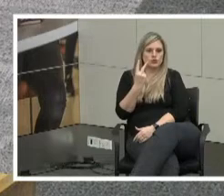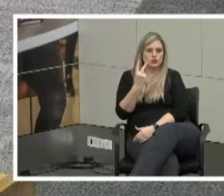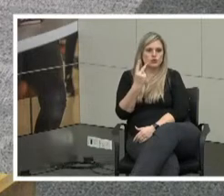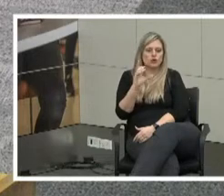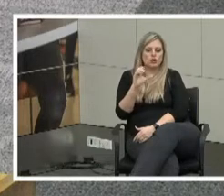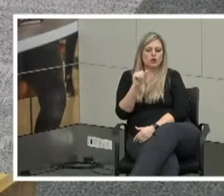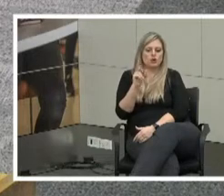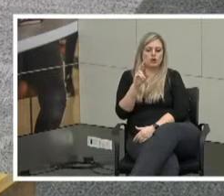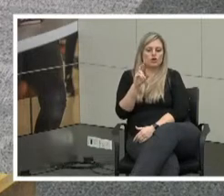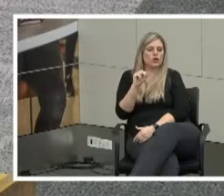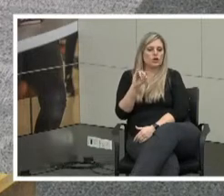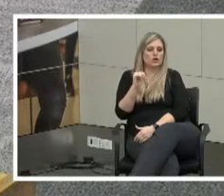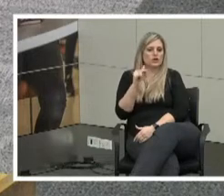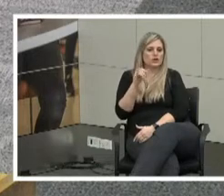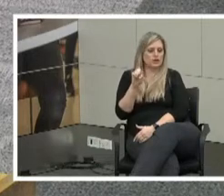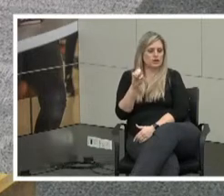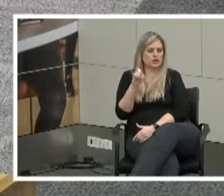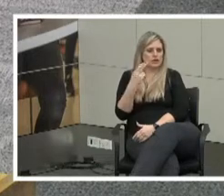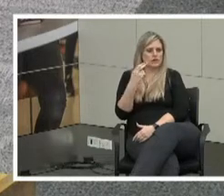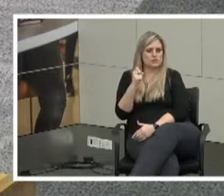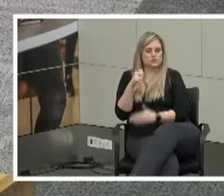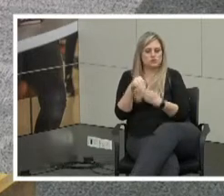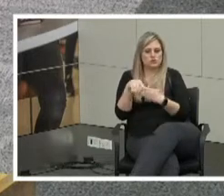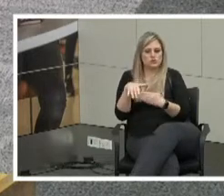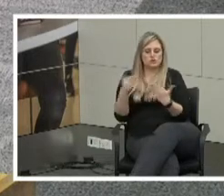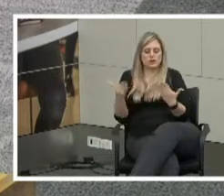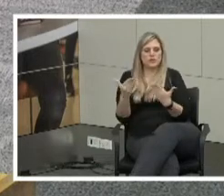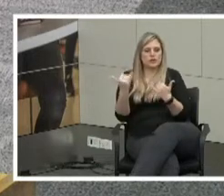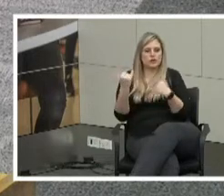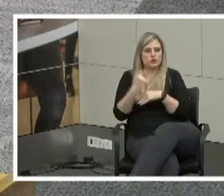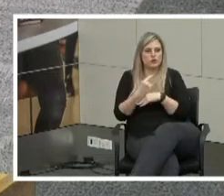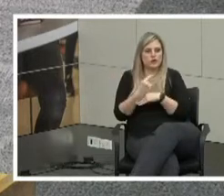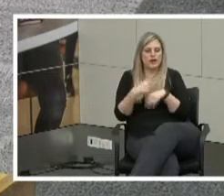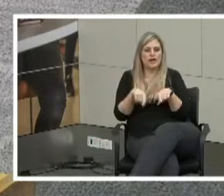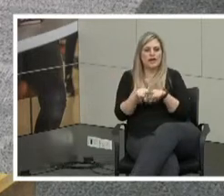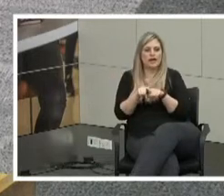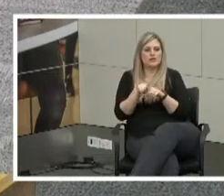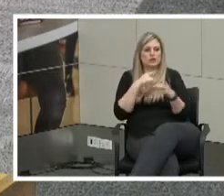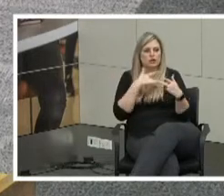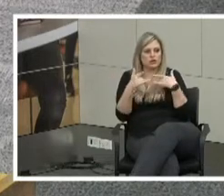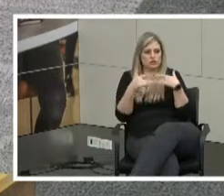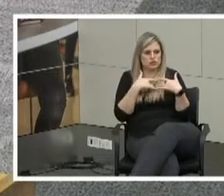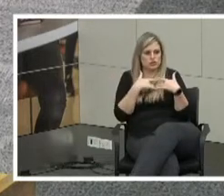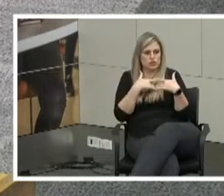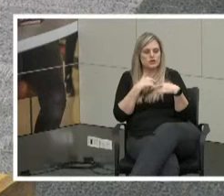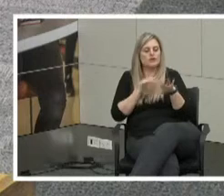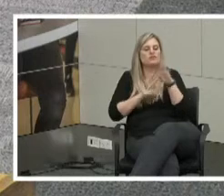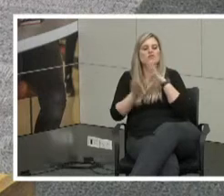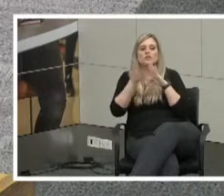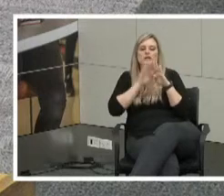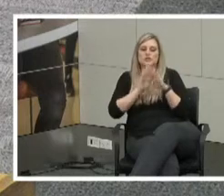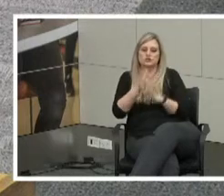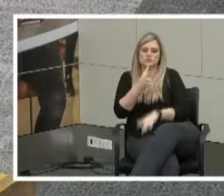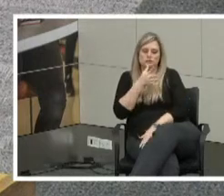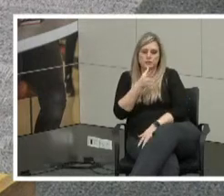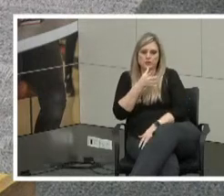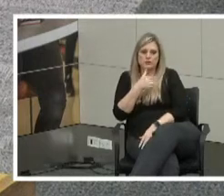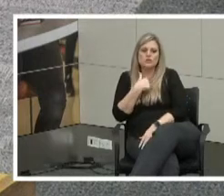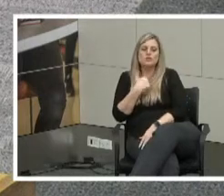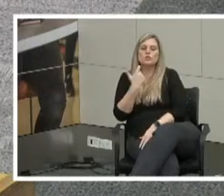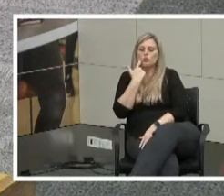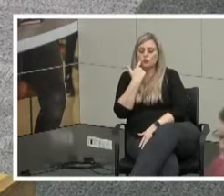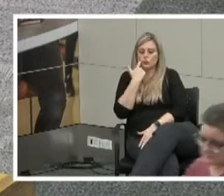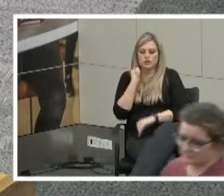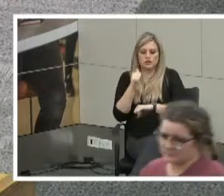Carnegie Vanguard High School students and I stand before you today as a concerned and increasingly frustrated parent the recent